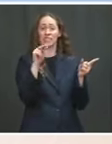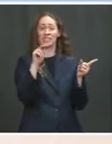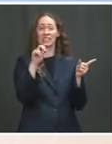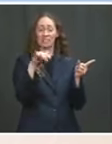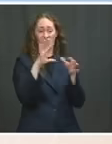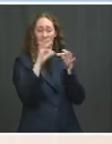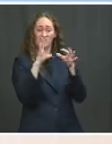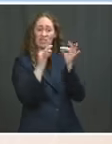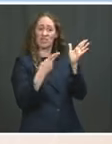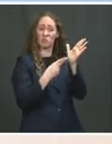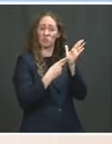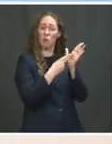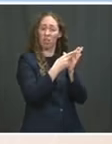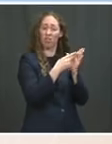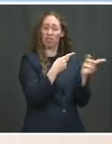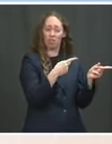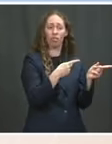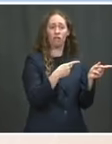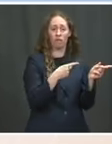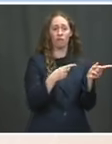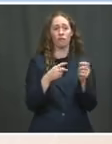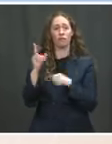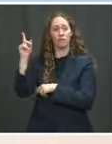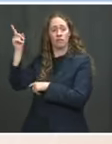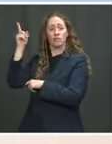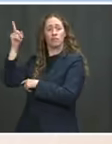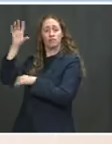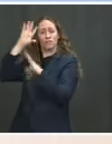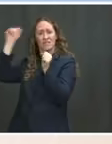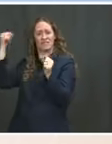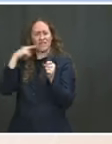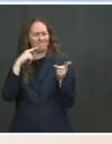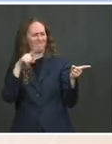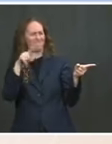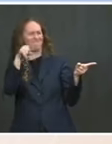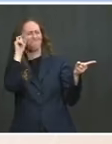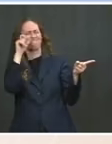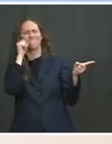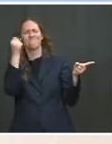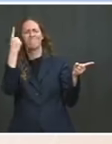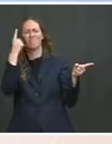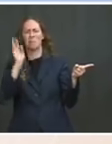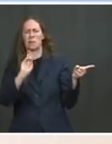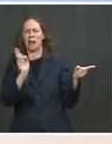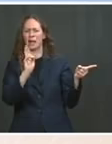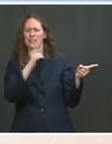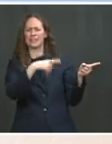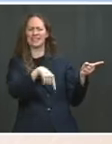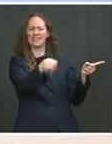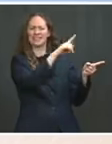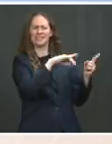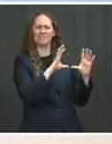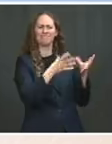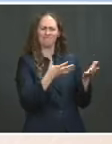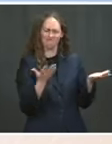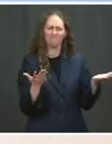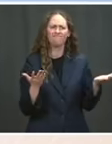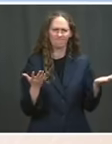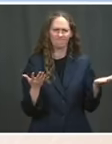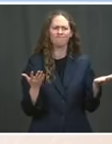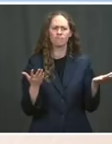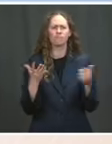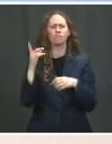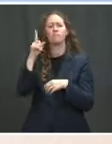hard to understand. But our belief, his belief, is that the American people will have to make their own decisions about whether